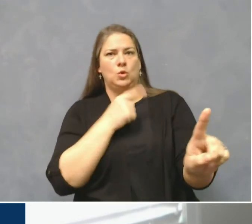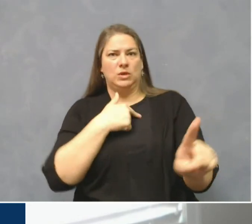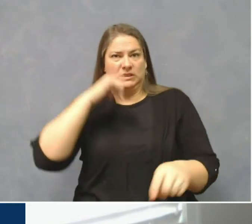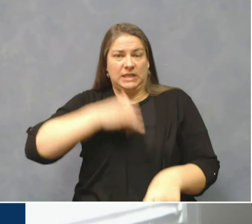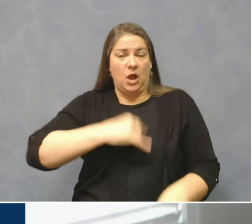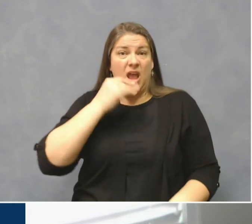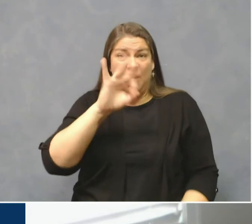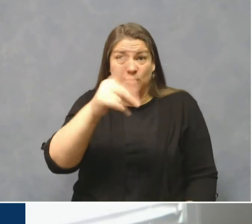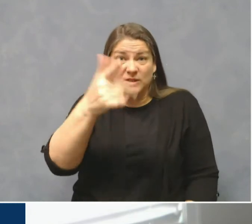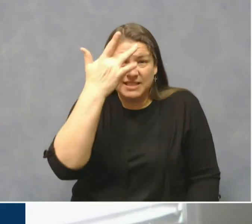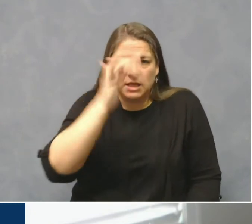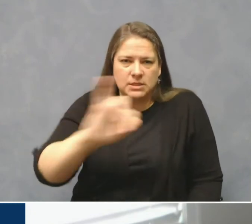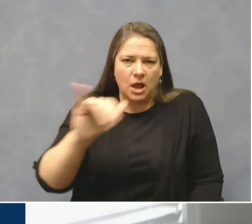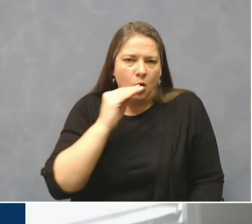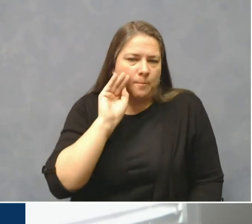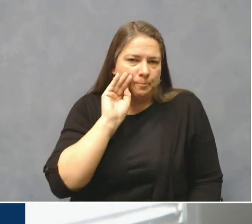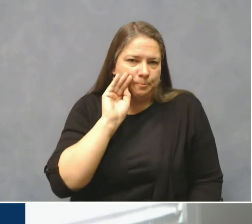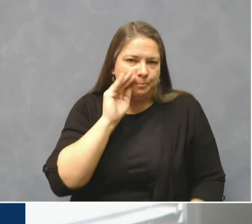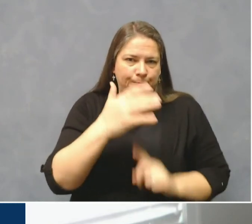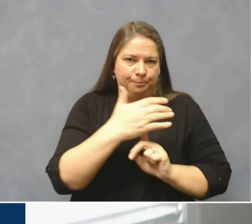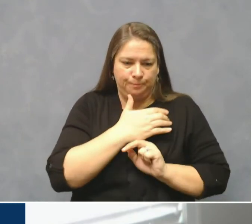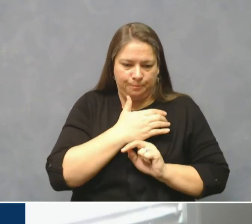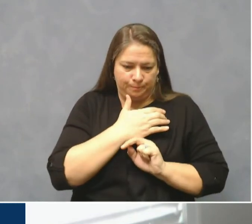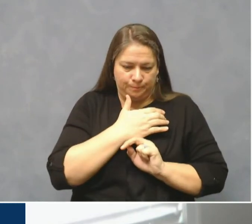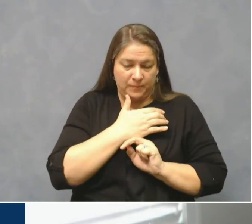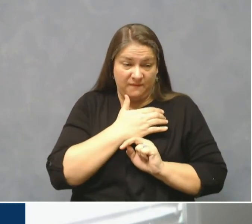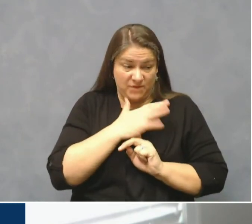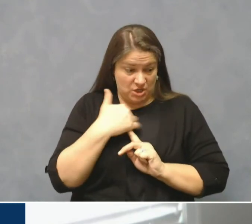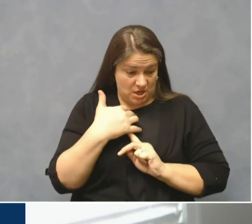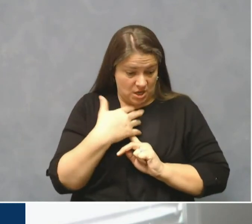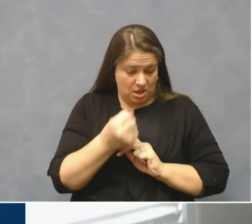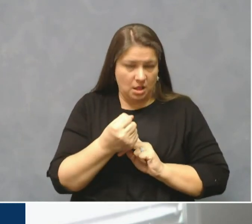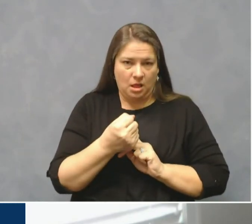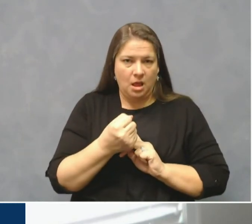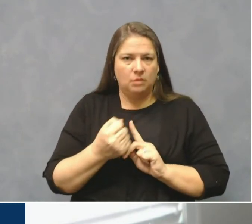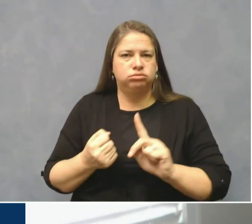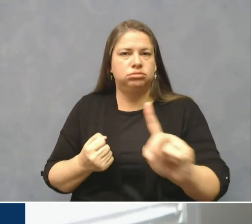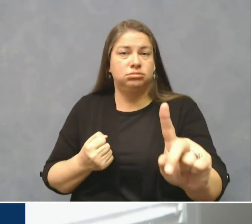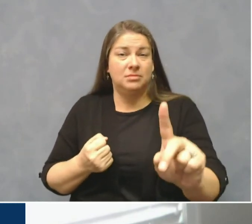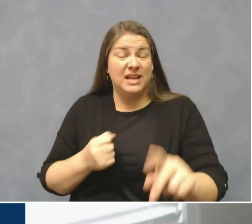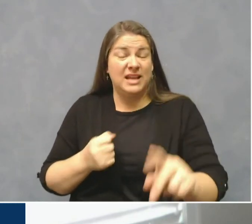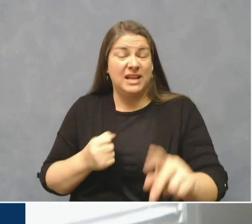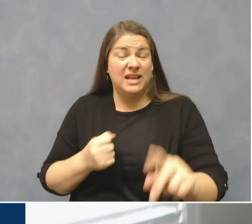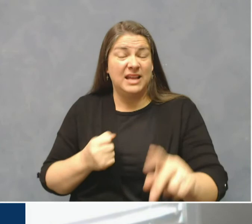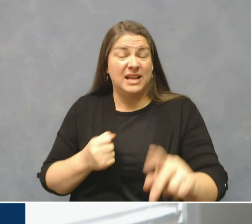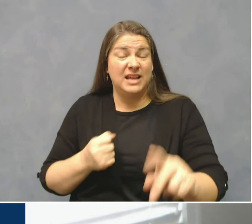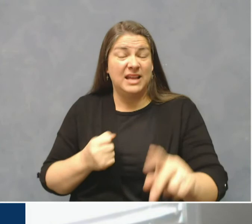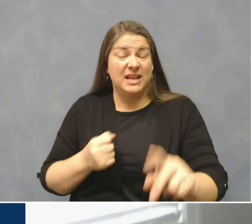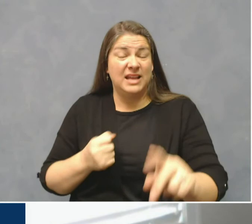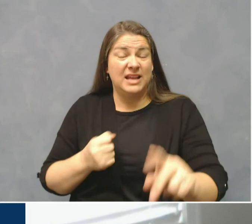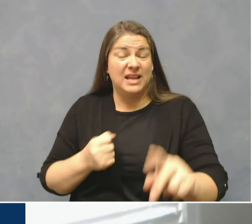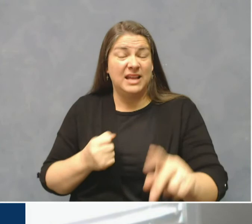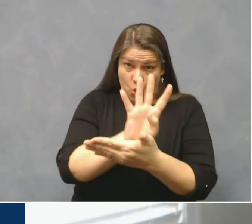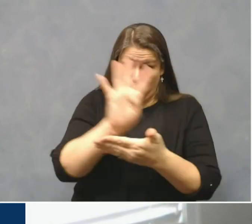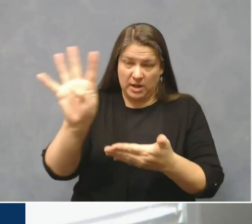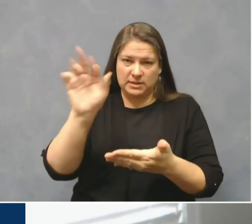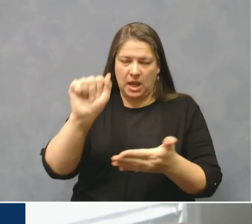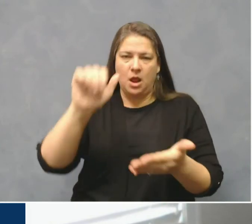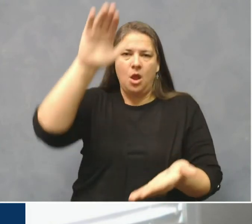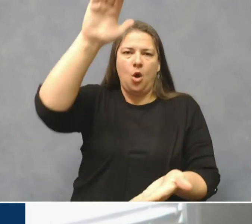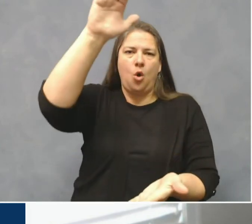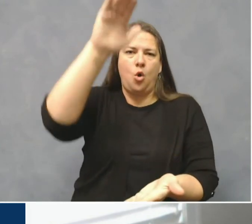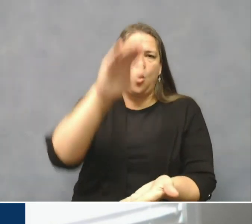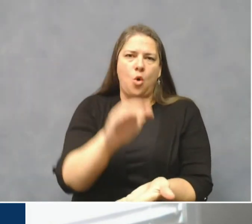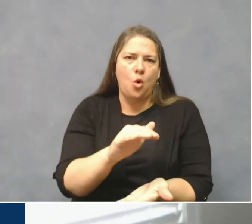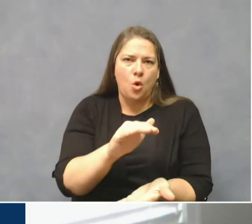stay home until we fully recover from our illnesses, I tell you, in 4 weeks, we could get this thing largely shut down. A lot of